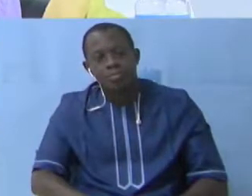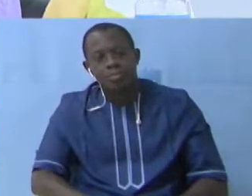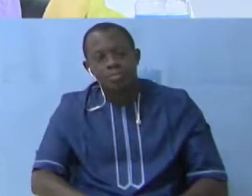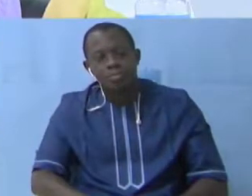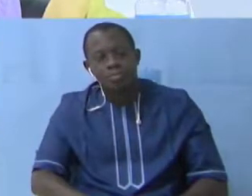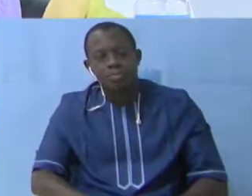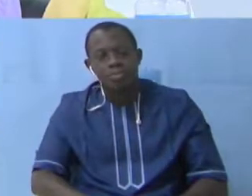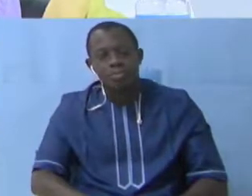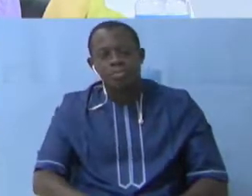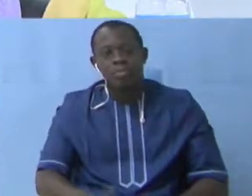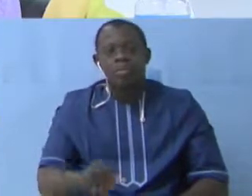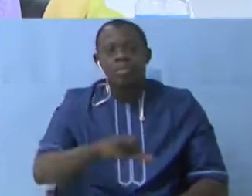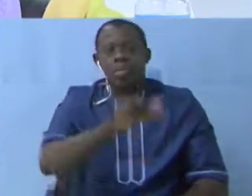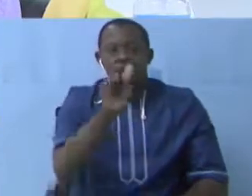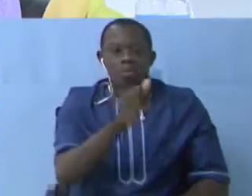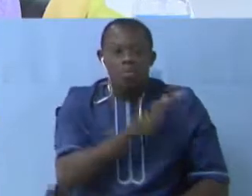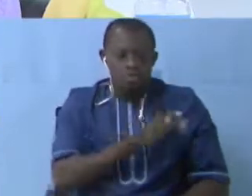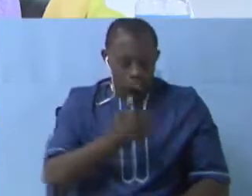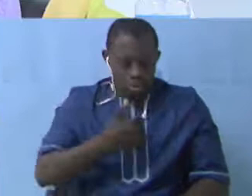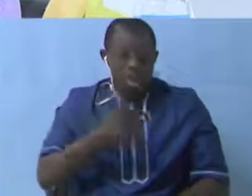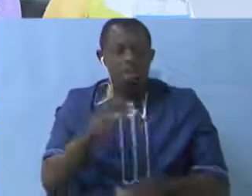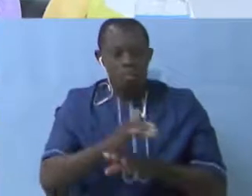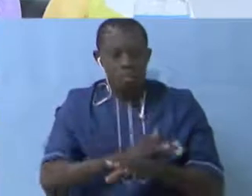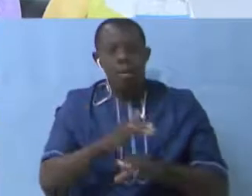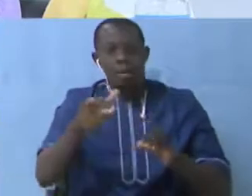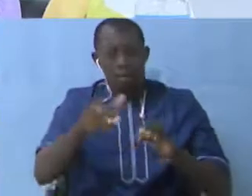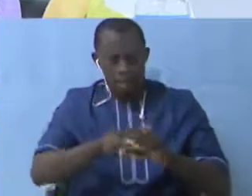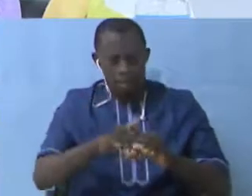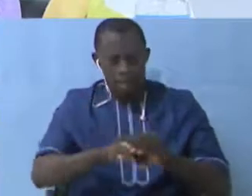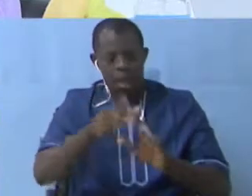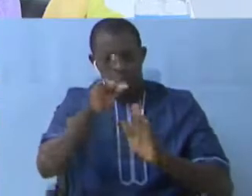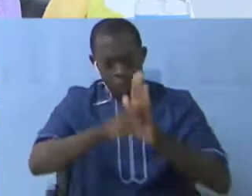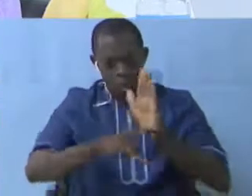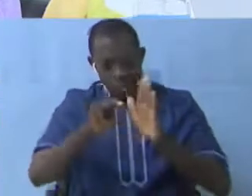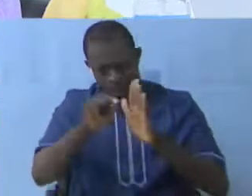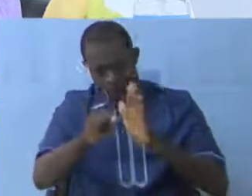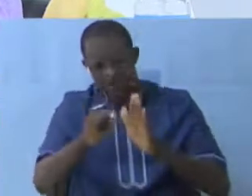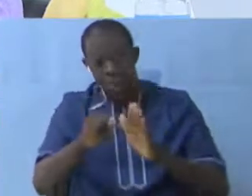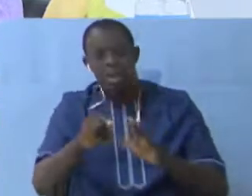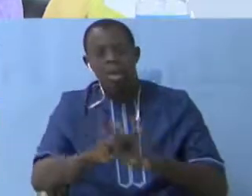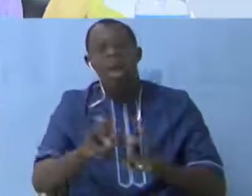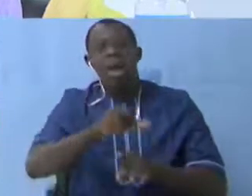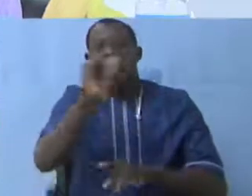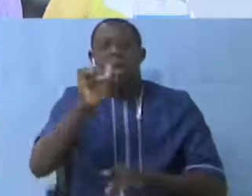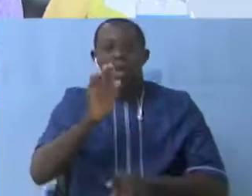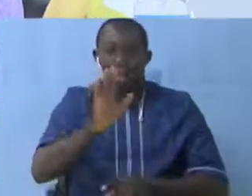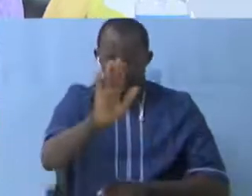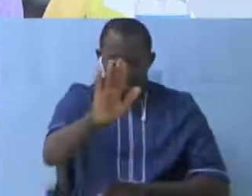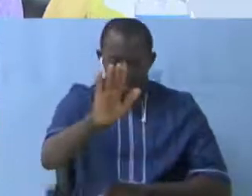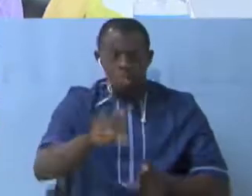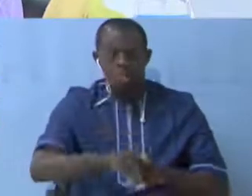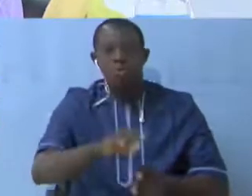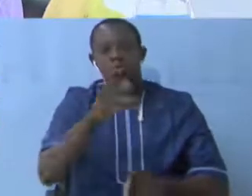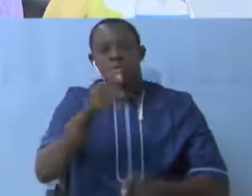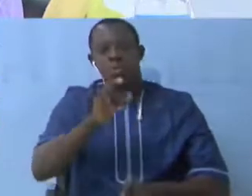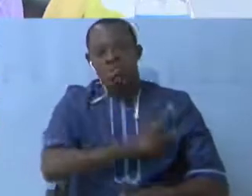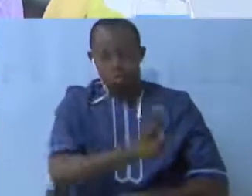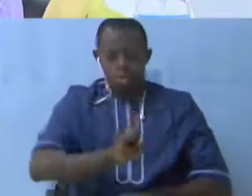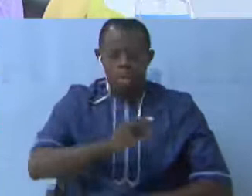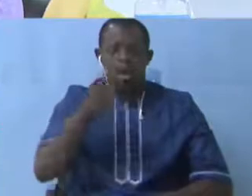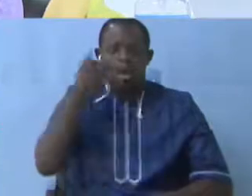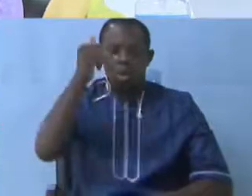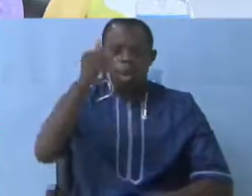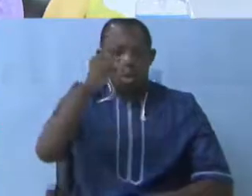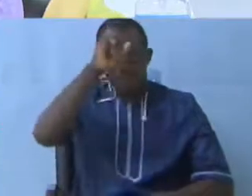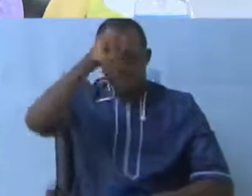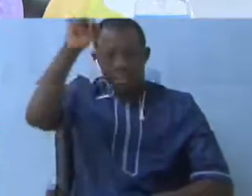I made an appearance in that program. te teewoon naa ci programme boobu. And then later on we called President Barrow. gannaaw loolu